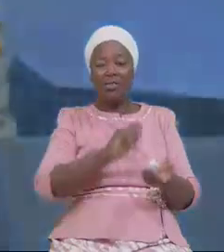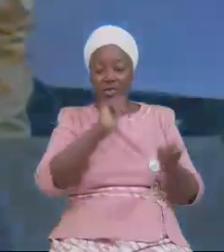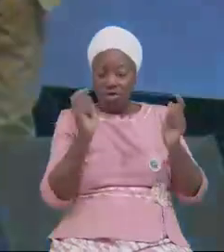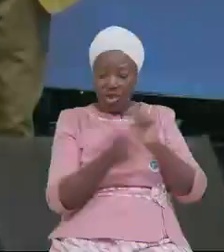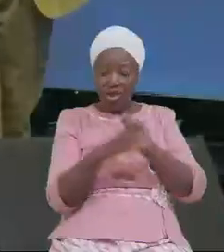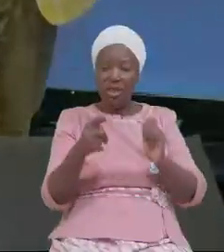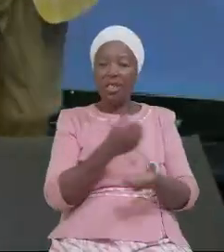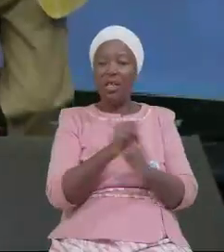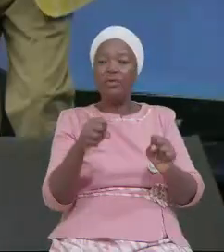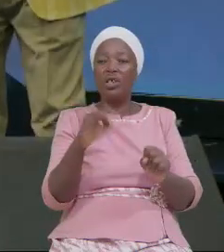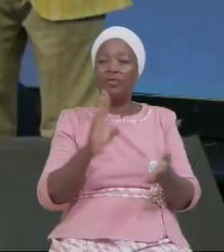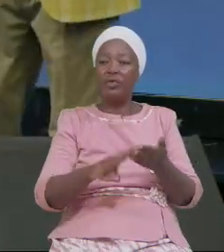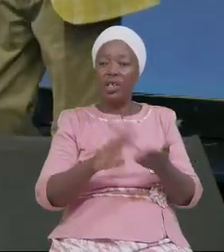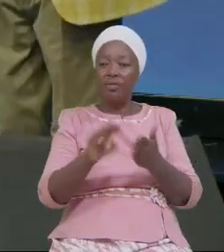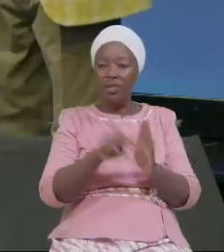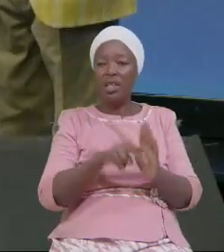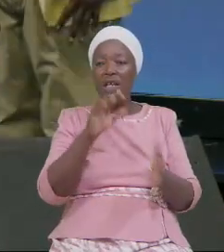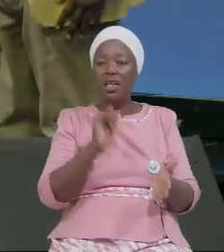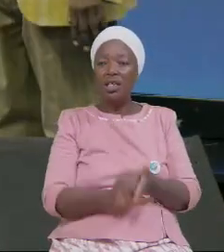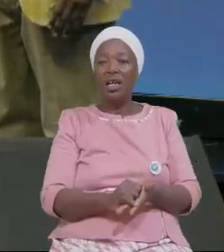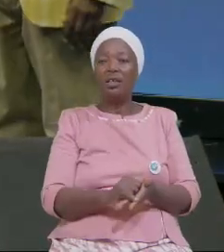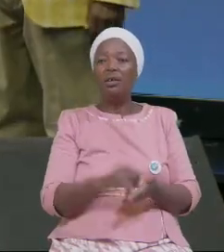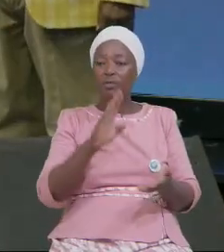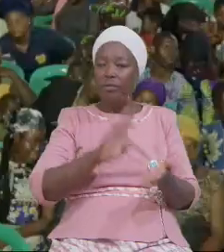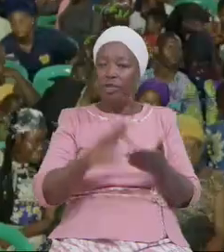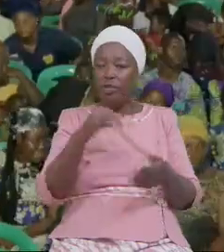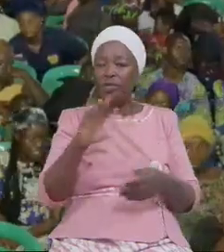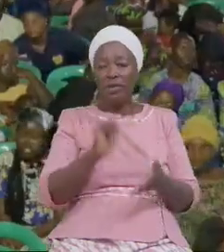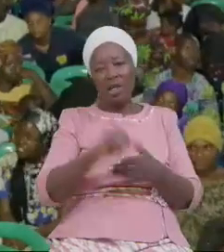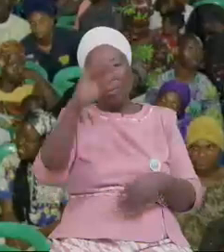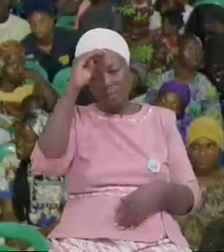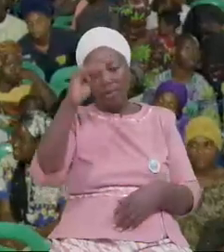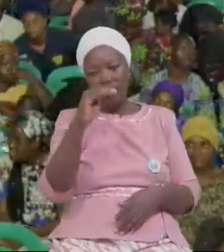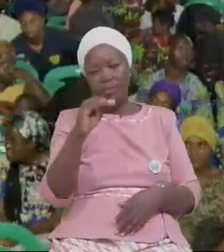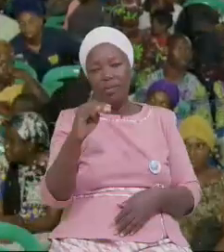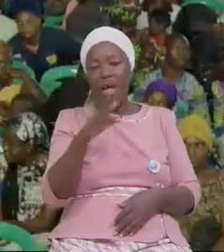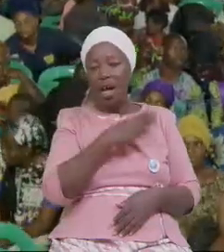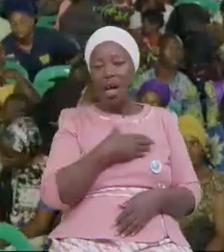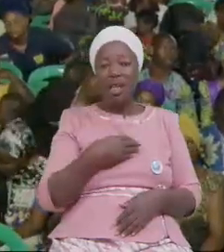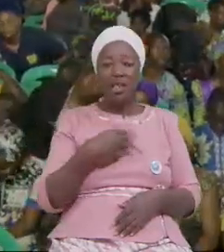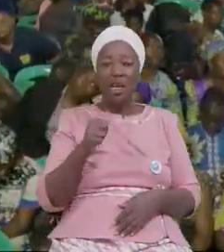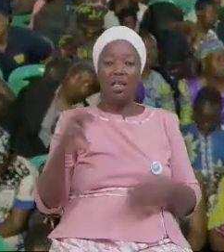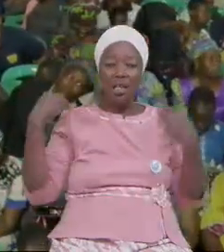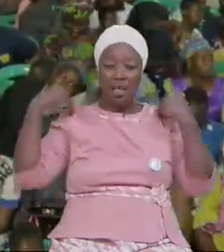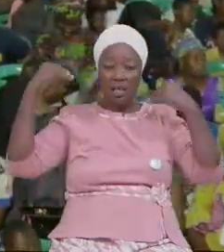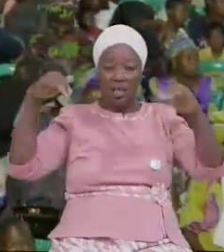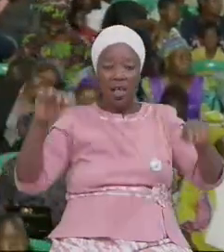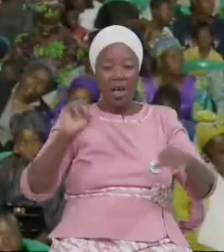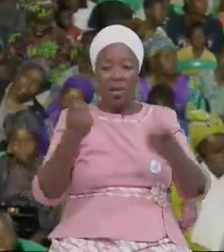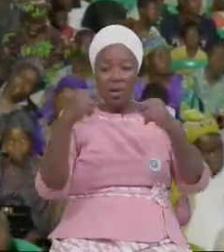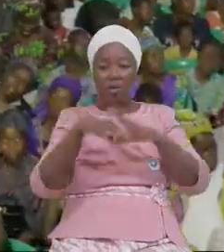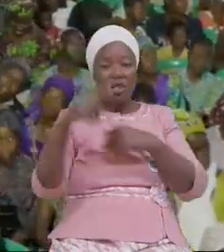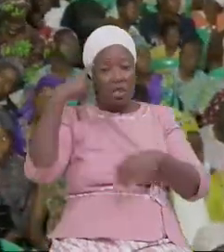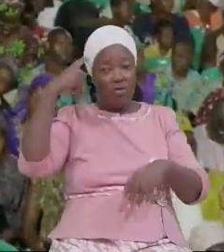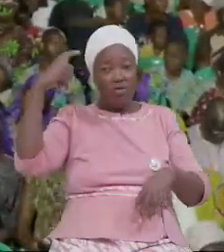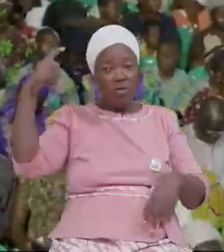salvation, the forgiveness, the pardon of that man. An angel could come in a dream.